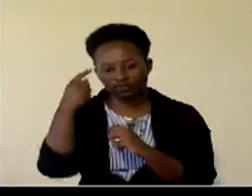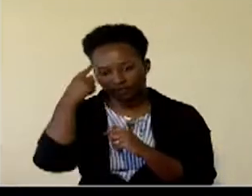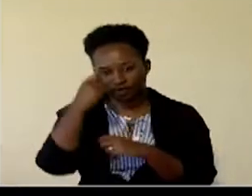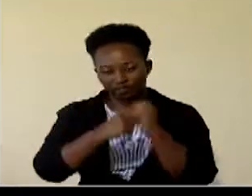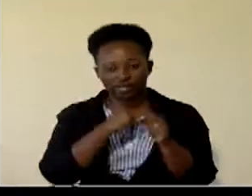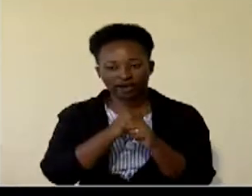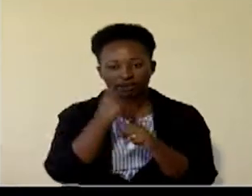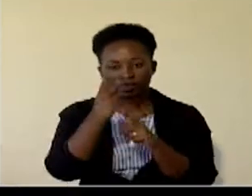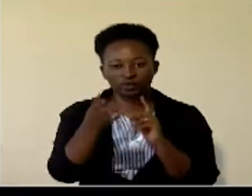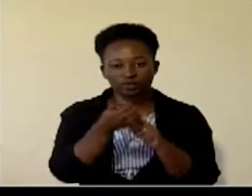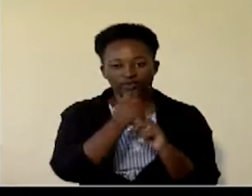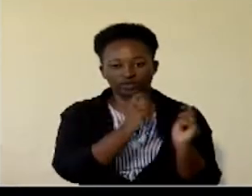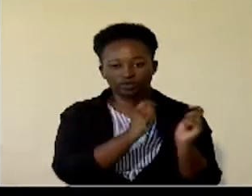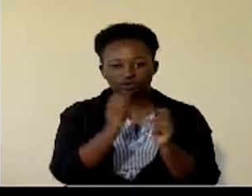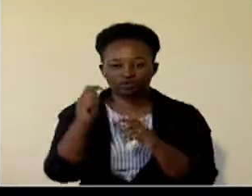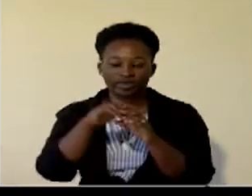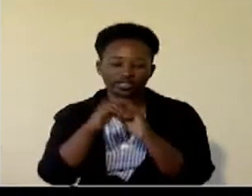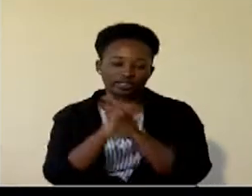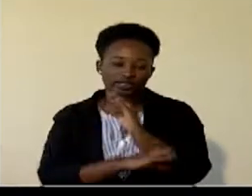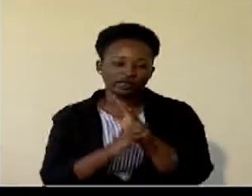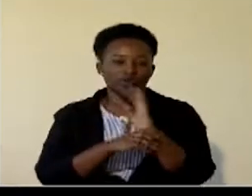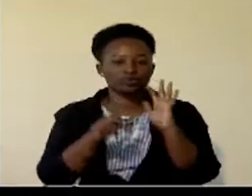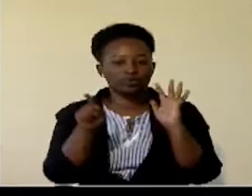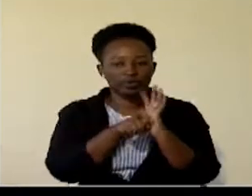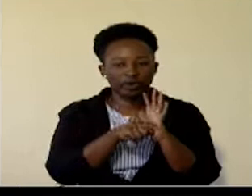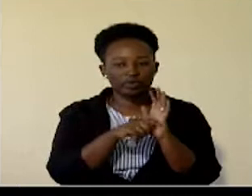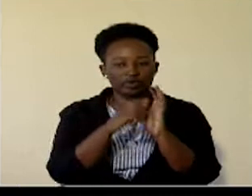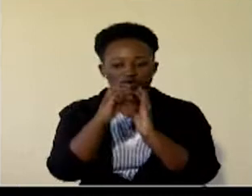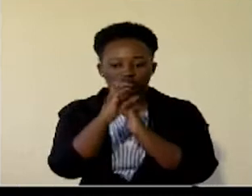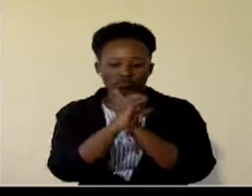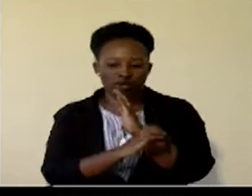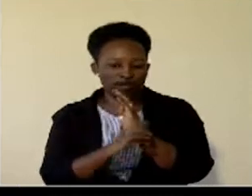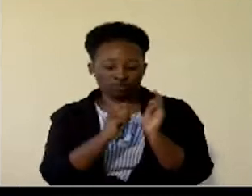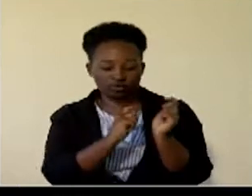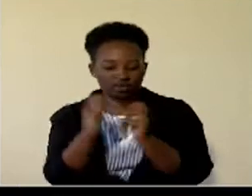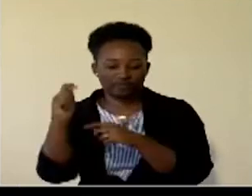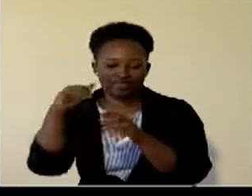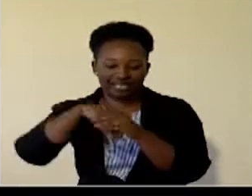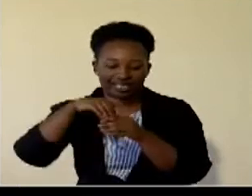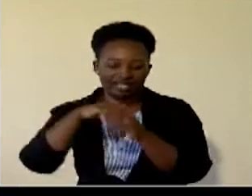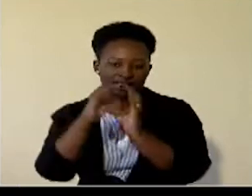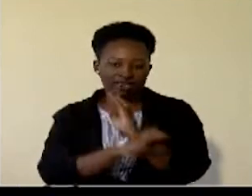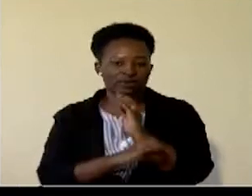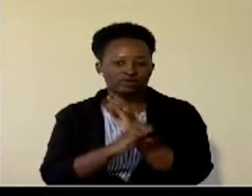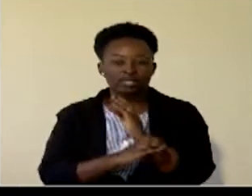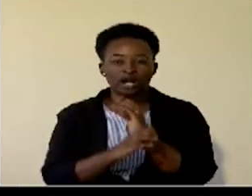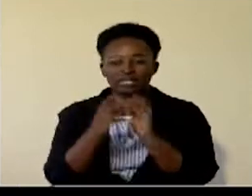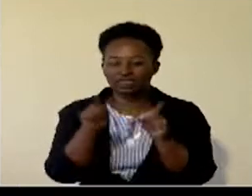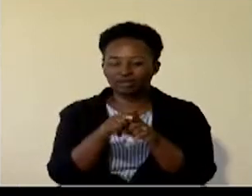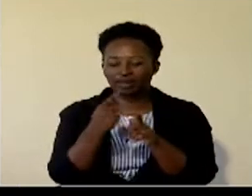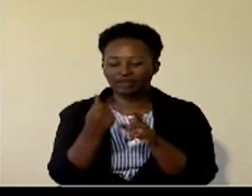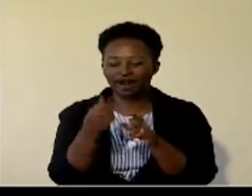get transfers into the country minus transfers from the country. Transfers into the country, what a country has